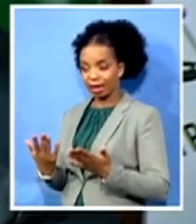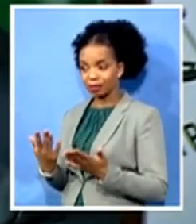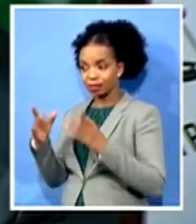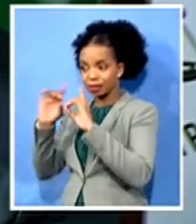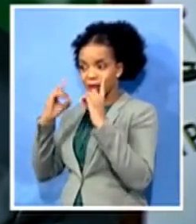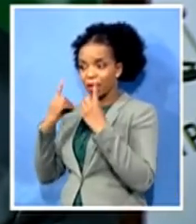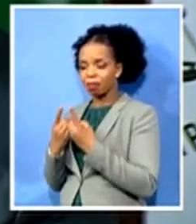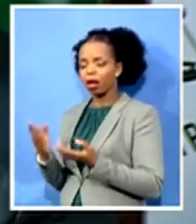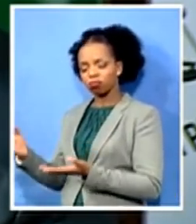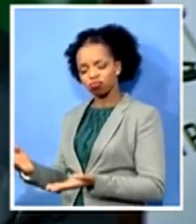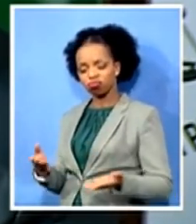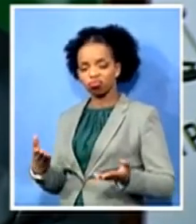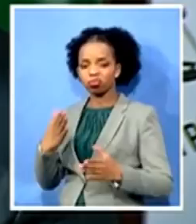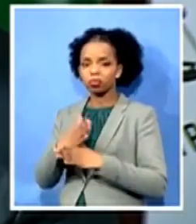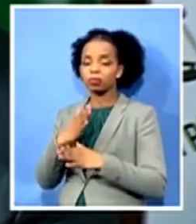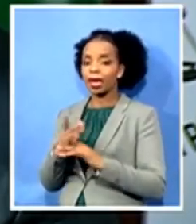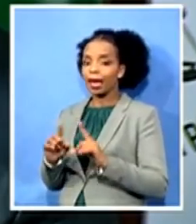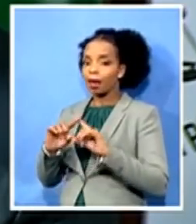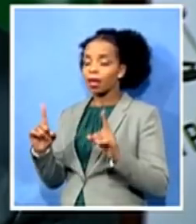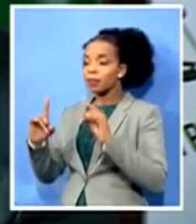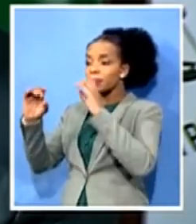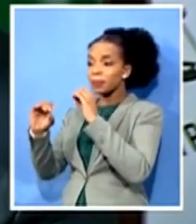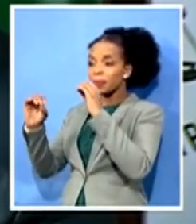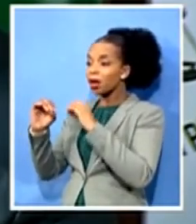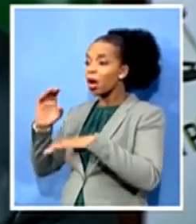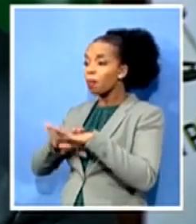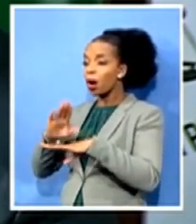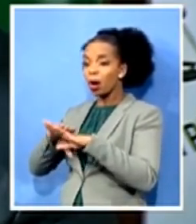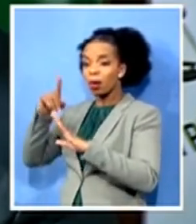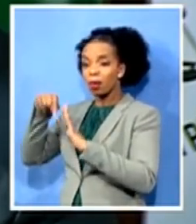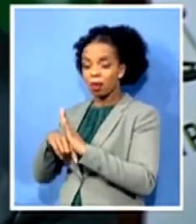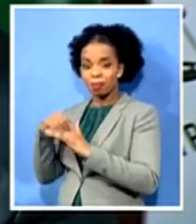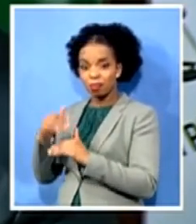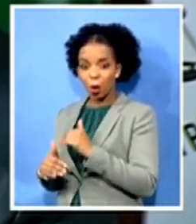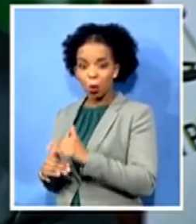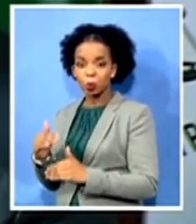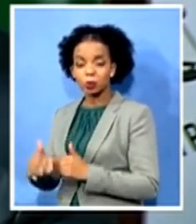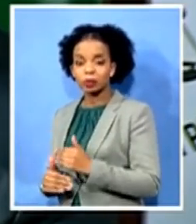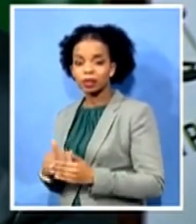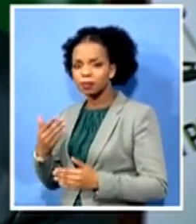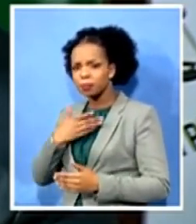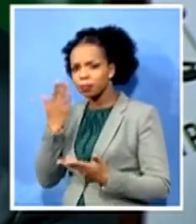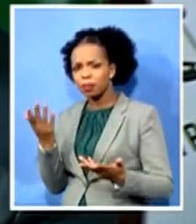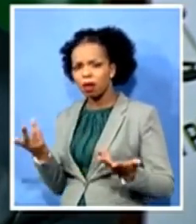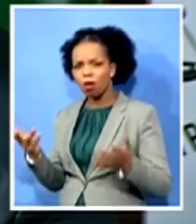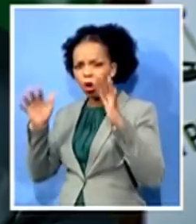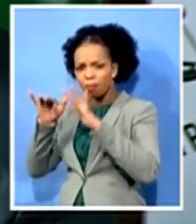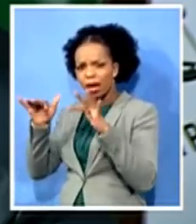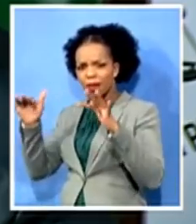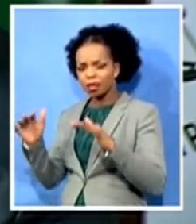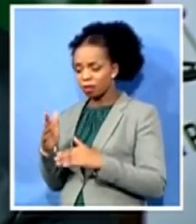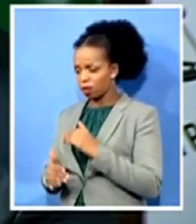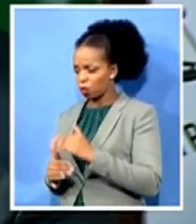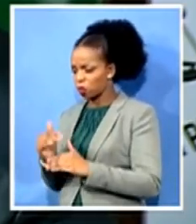further process or public process? Or was your understanding that